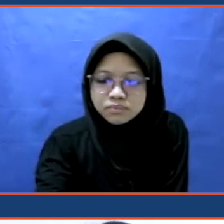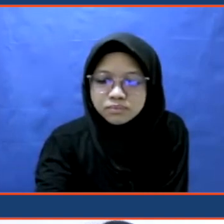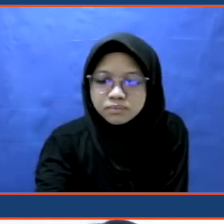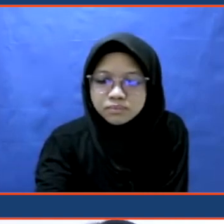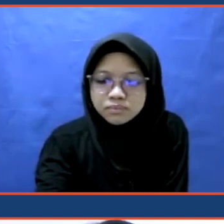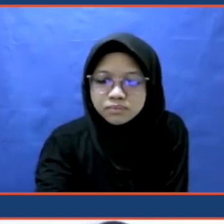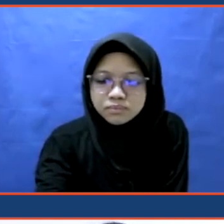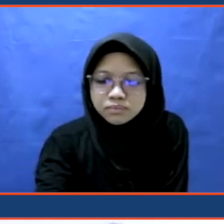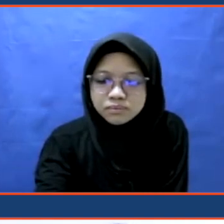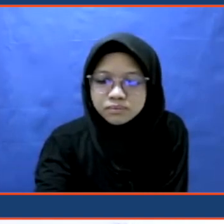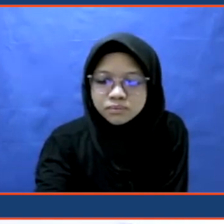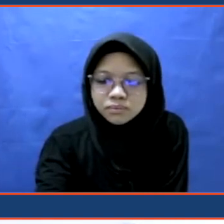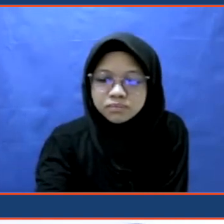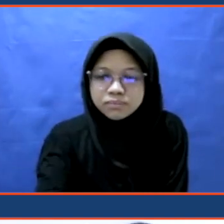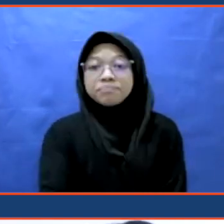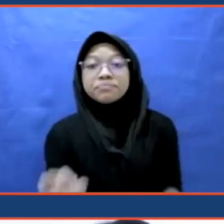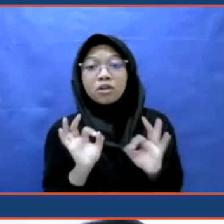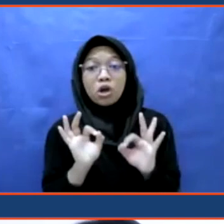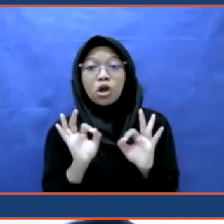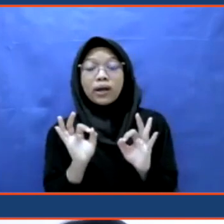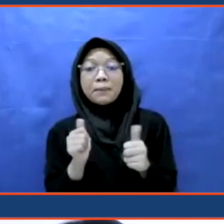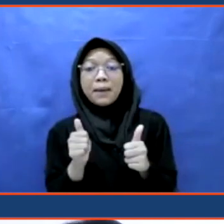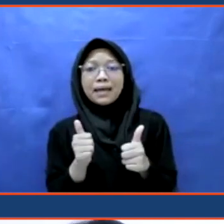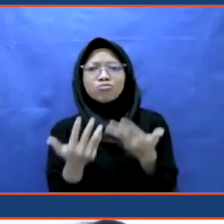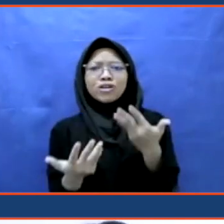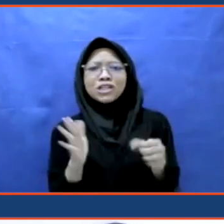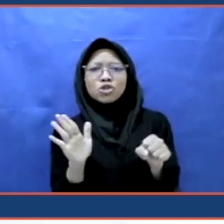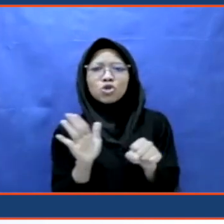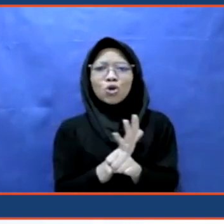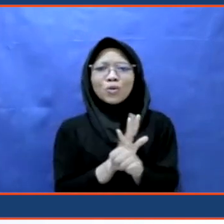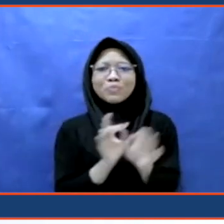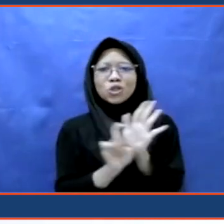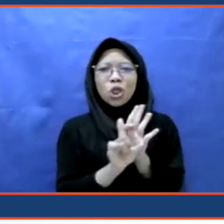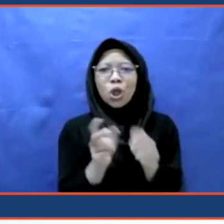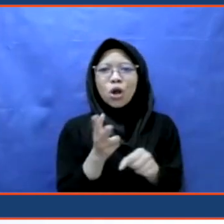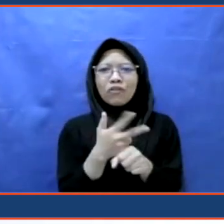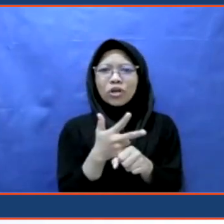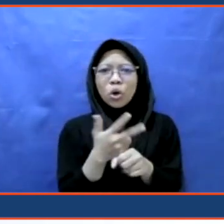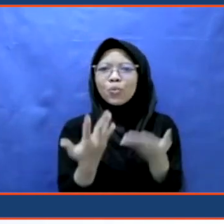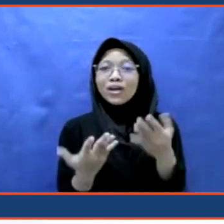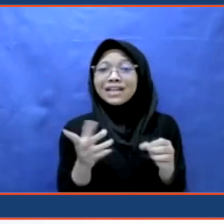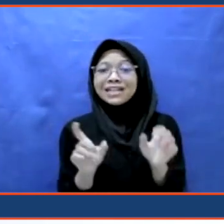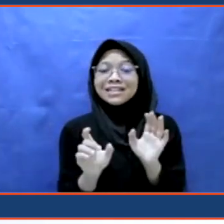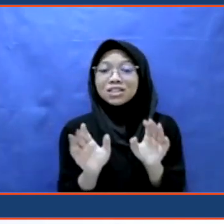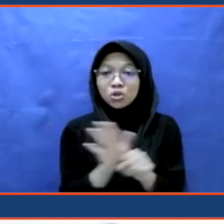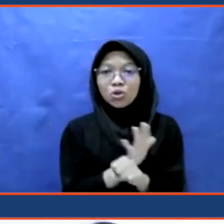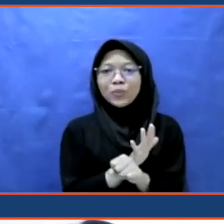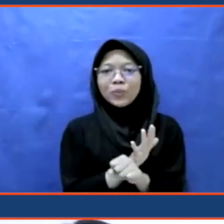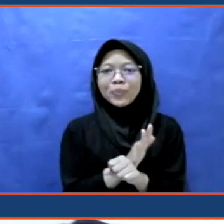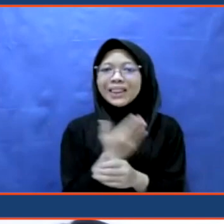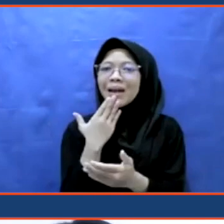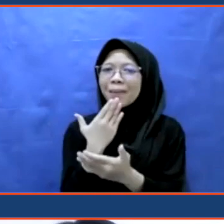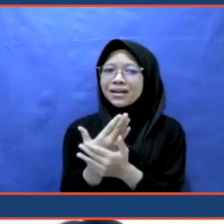oke baik mungkin cukup untuk contoh videonya Wow saya terima kasih banyak mulus